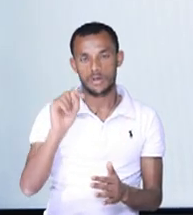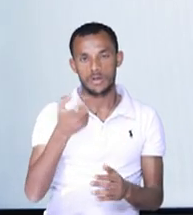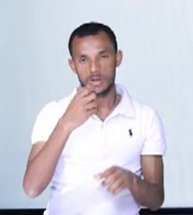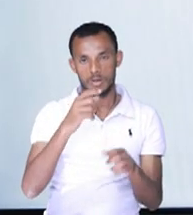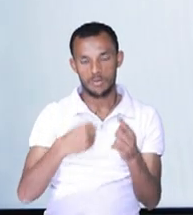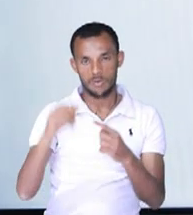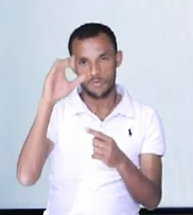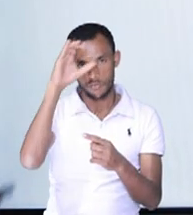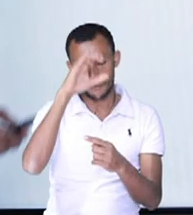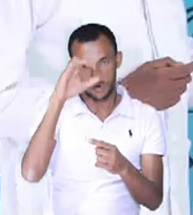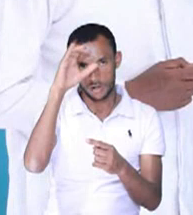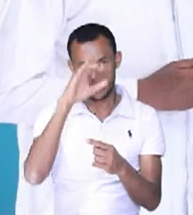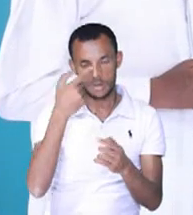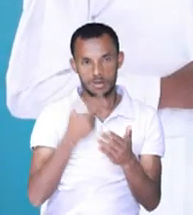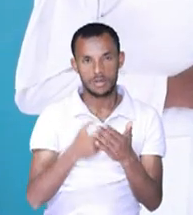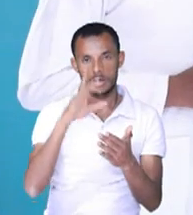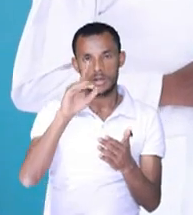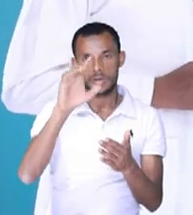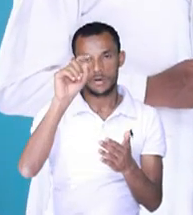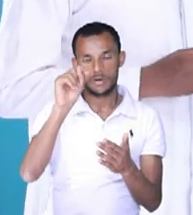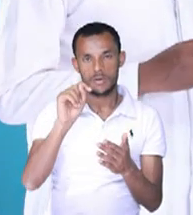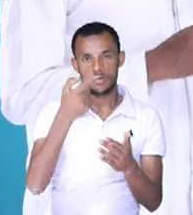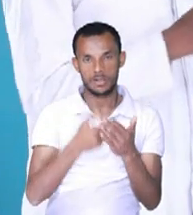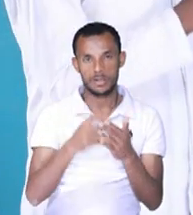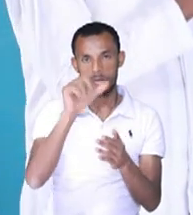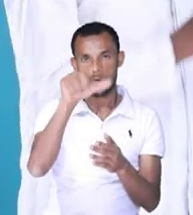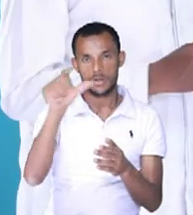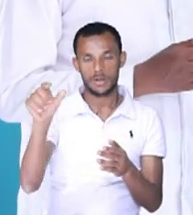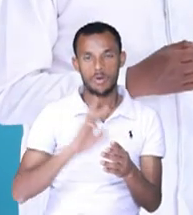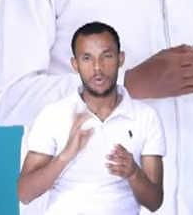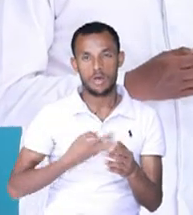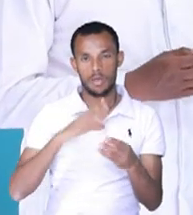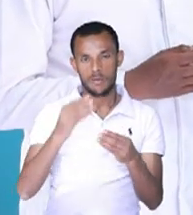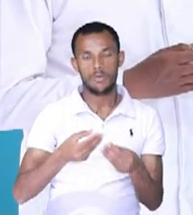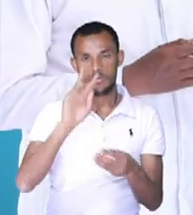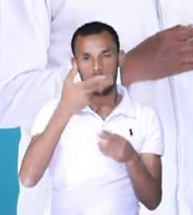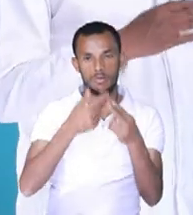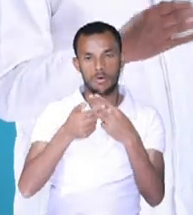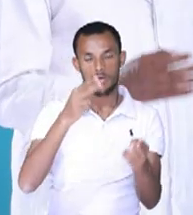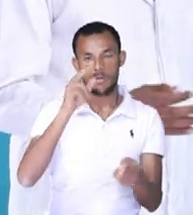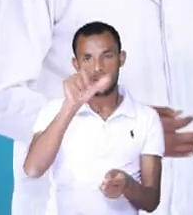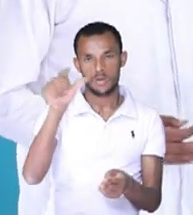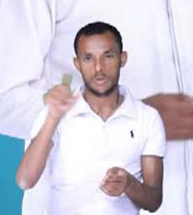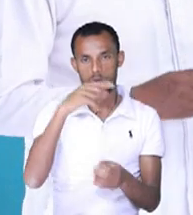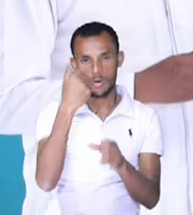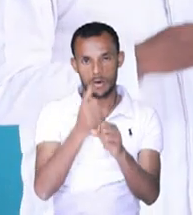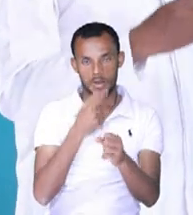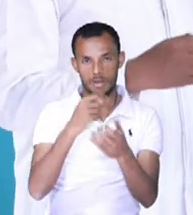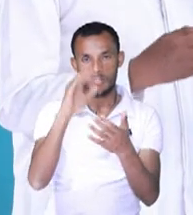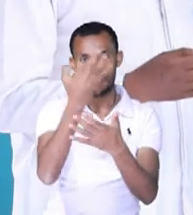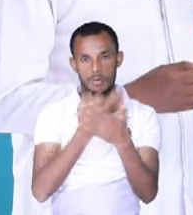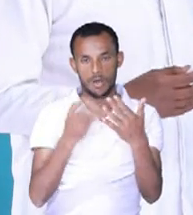So to find the determinant of this matrix, we are given a 2 by 2 matrix. You apply the